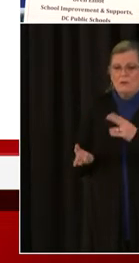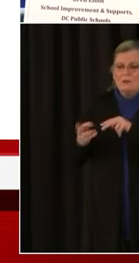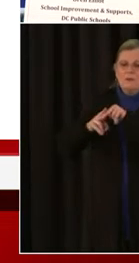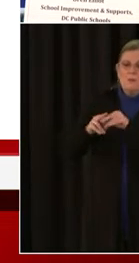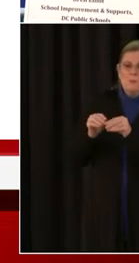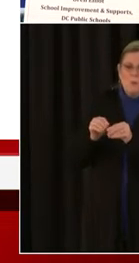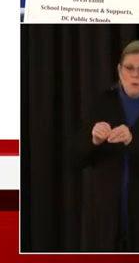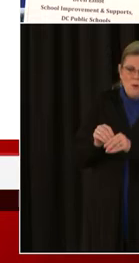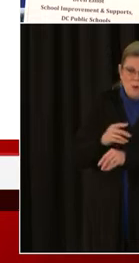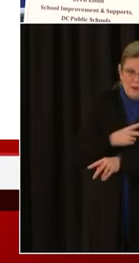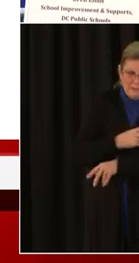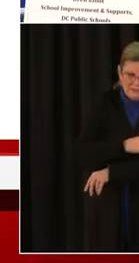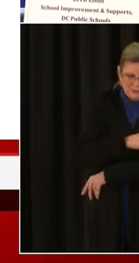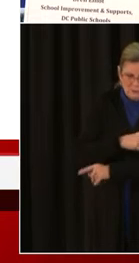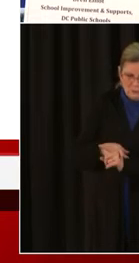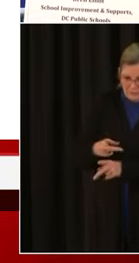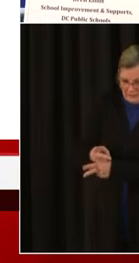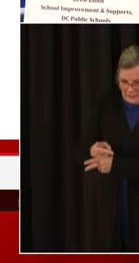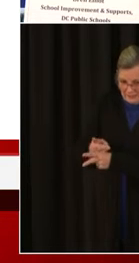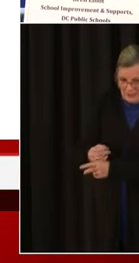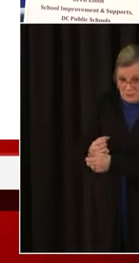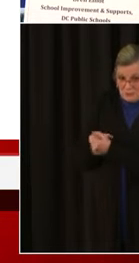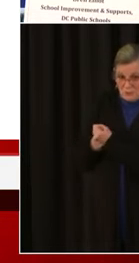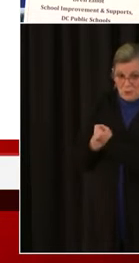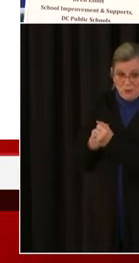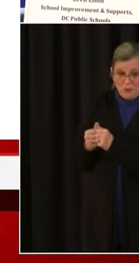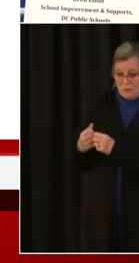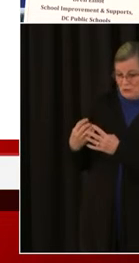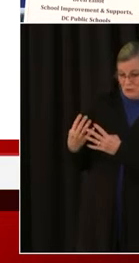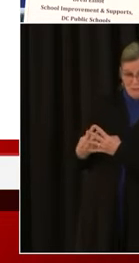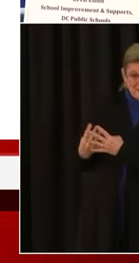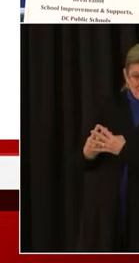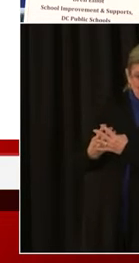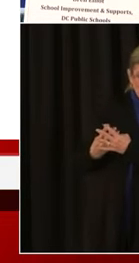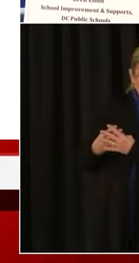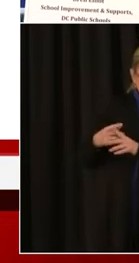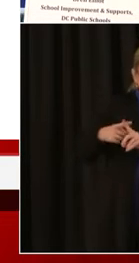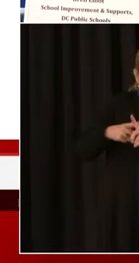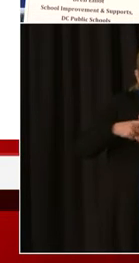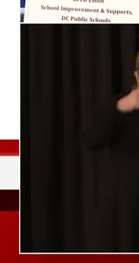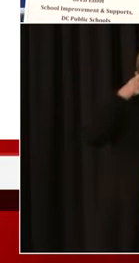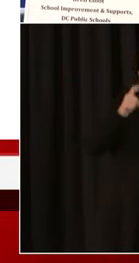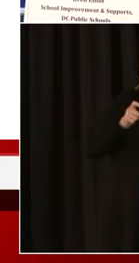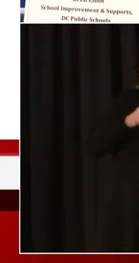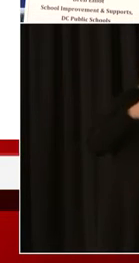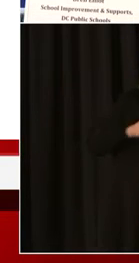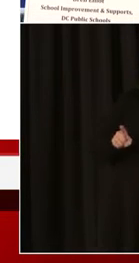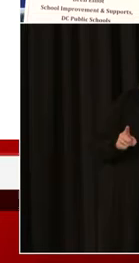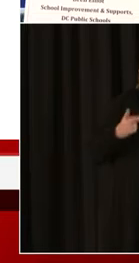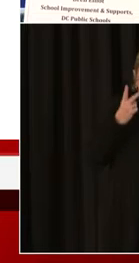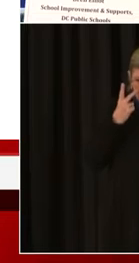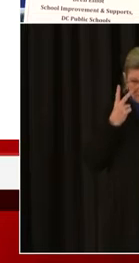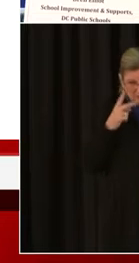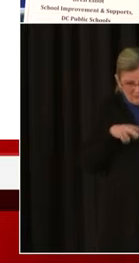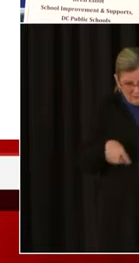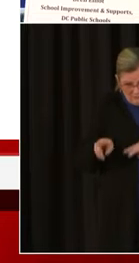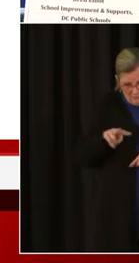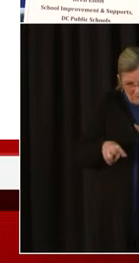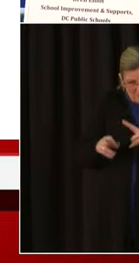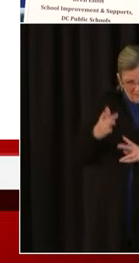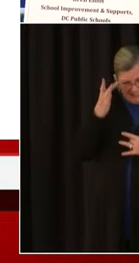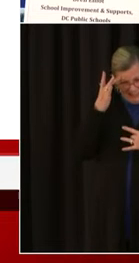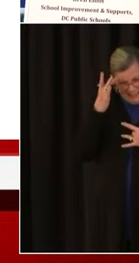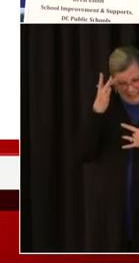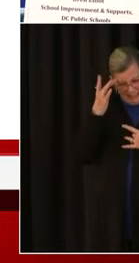technicians who help support with our screening, temperature check, visual symptom checks, and escorting our students to